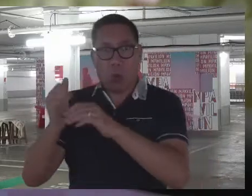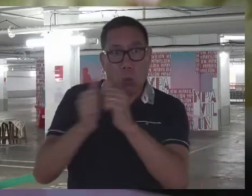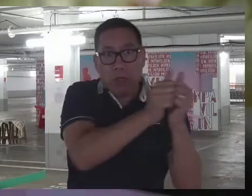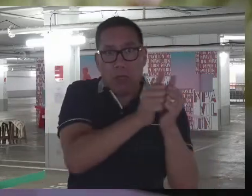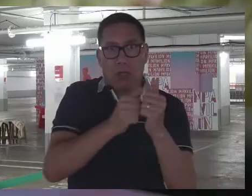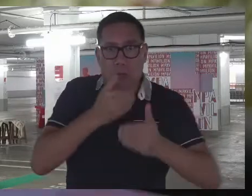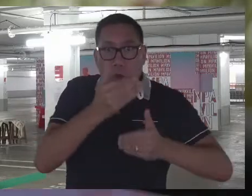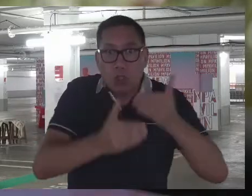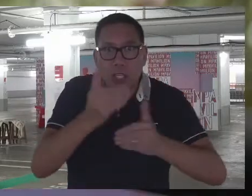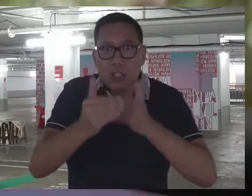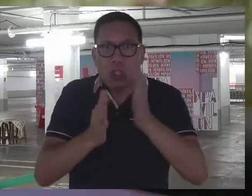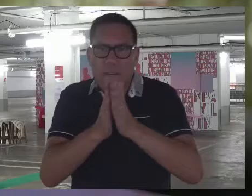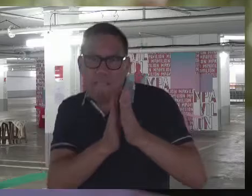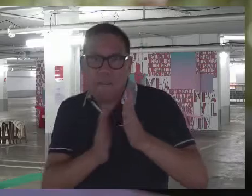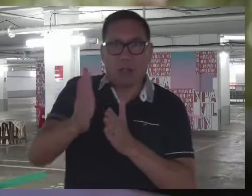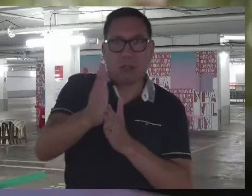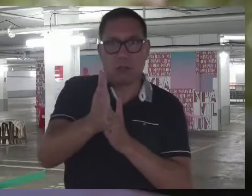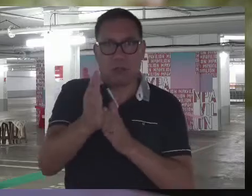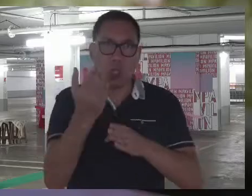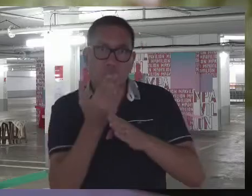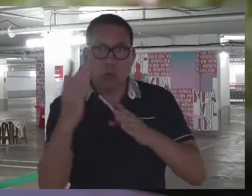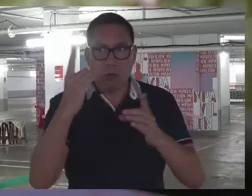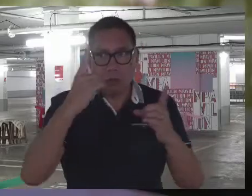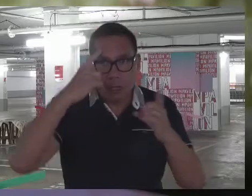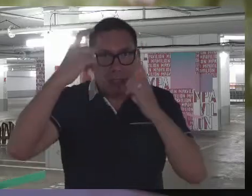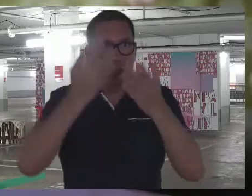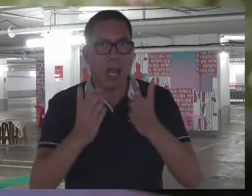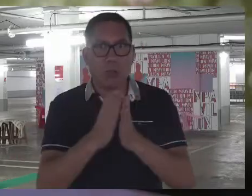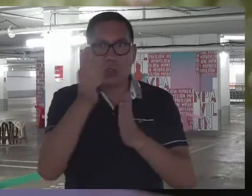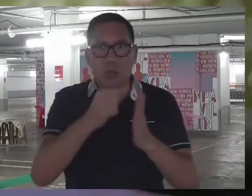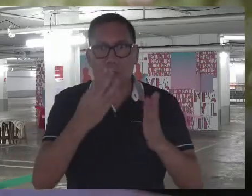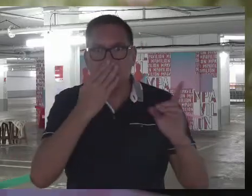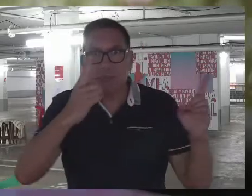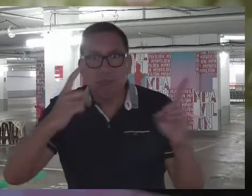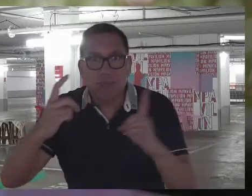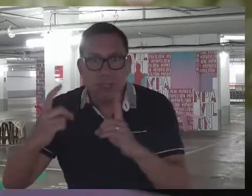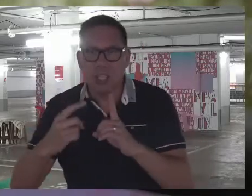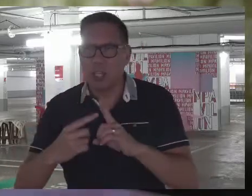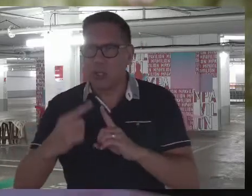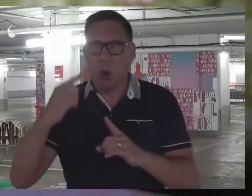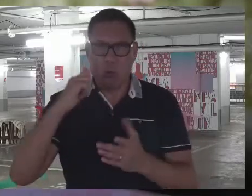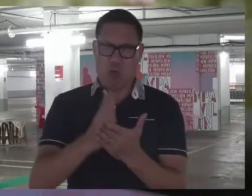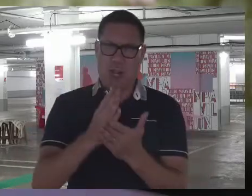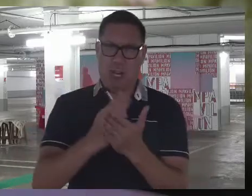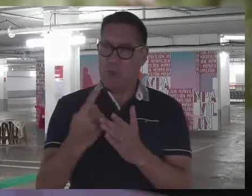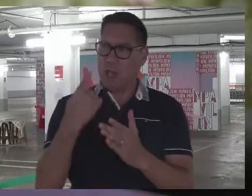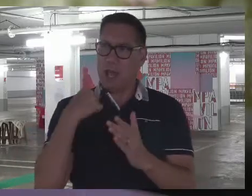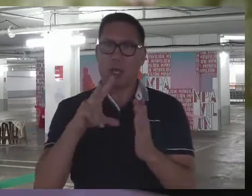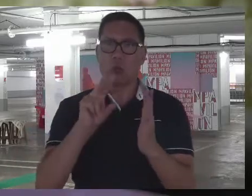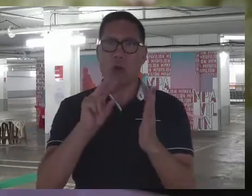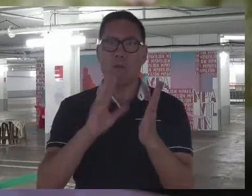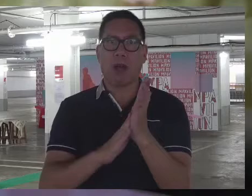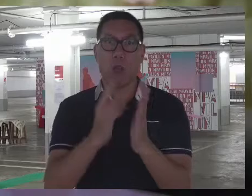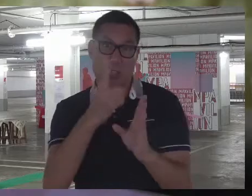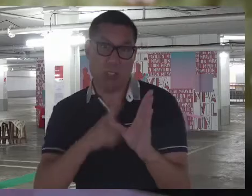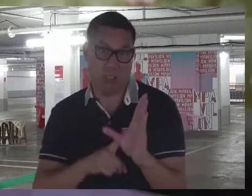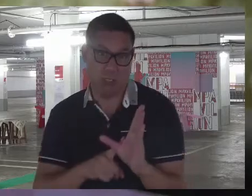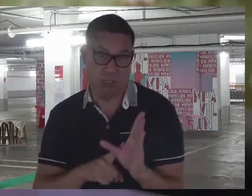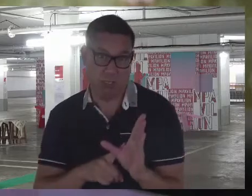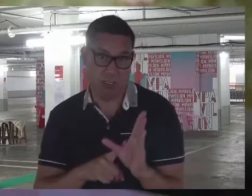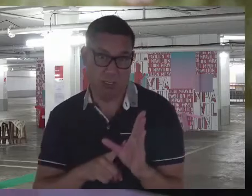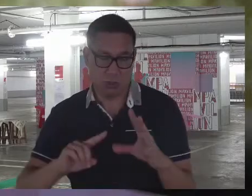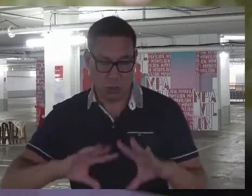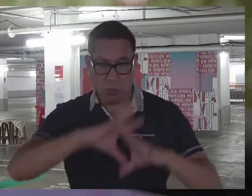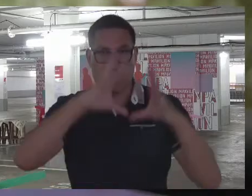advance new ways of using it. And I guess essentially over the last 12 months or so, this is the